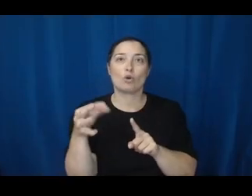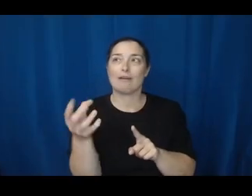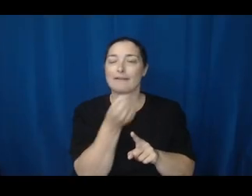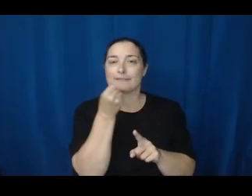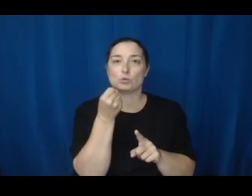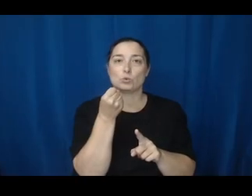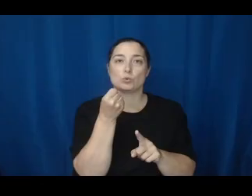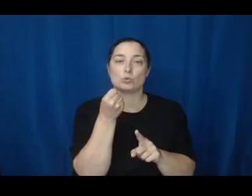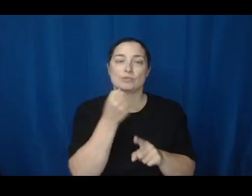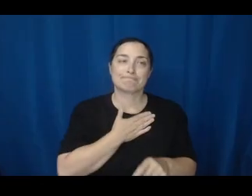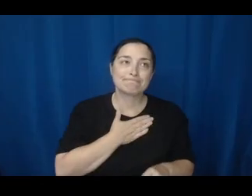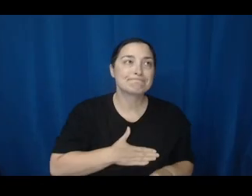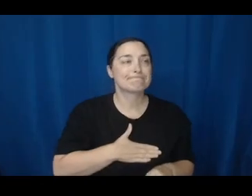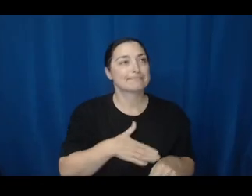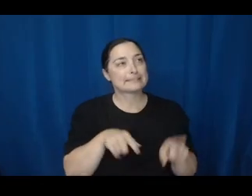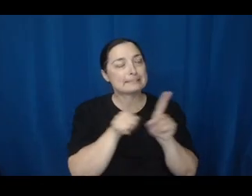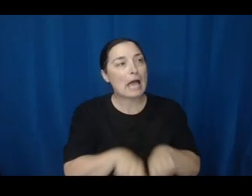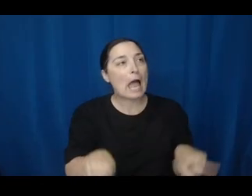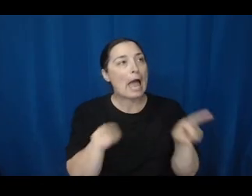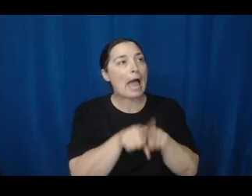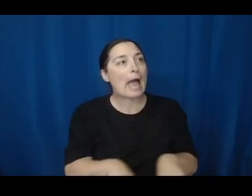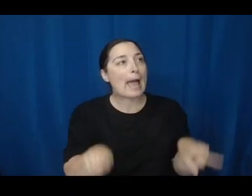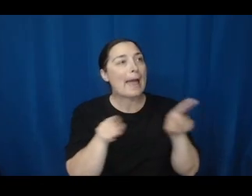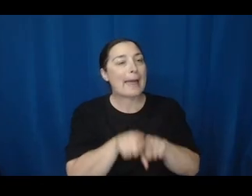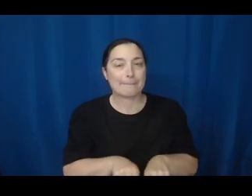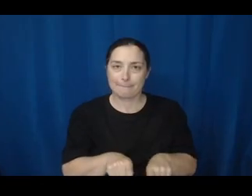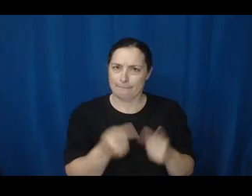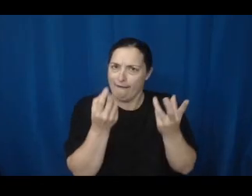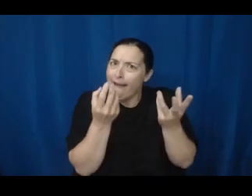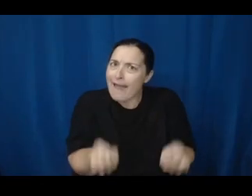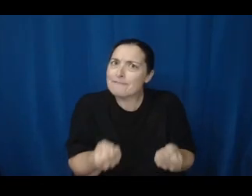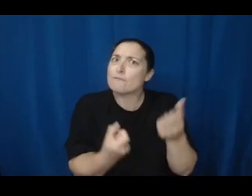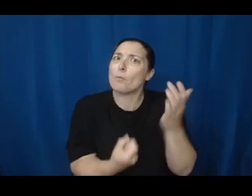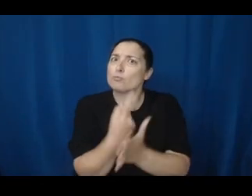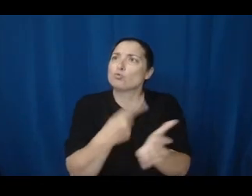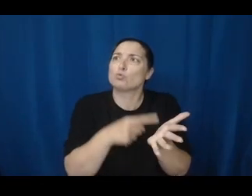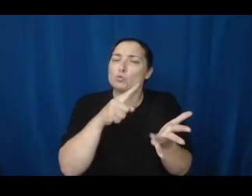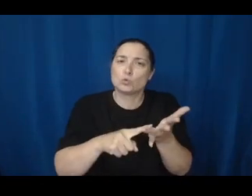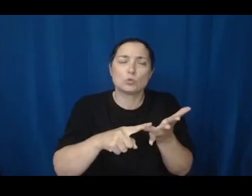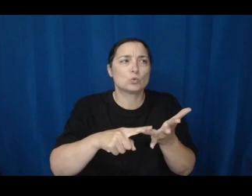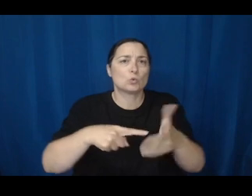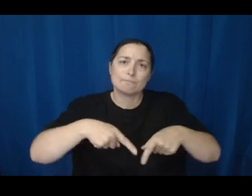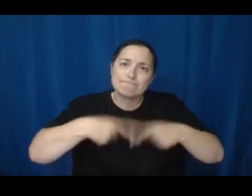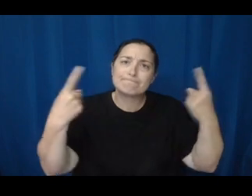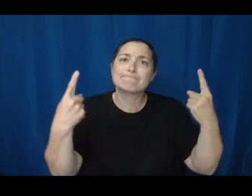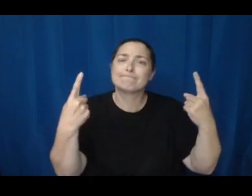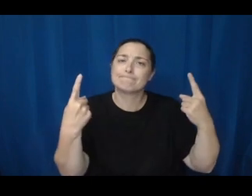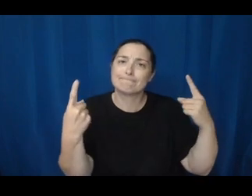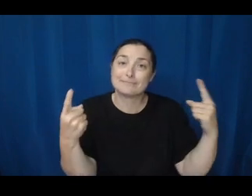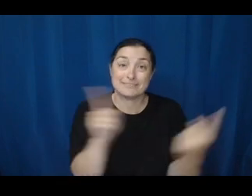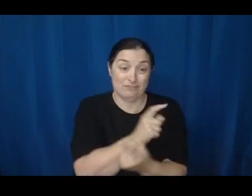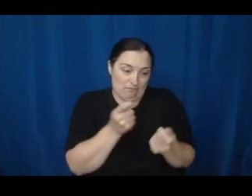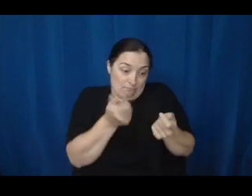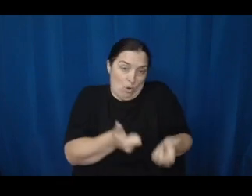of how it is now, and that there is actually this opportunity to do it differently, especially post-COVID, like